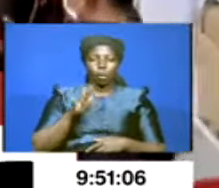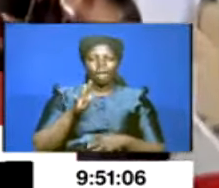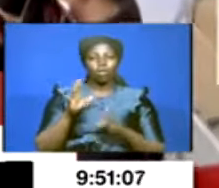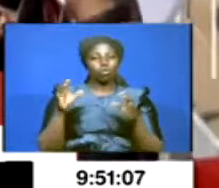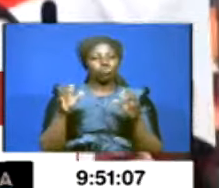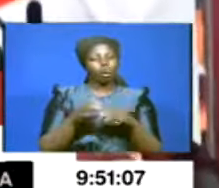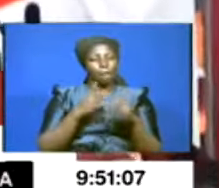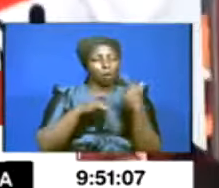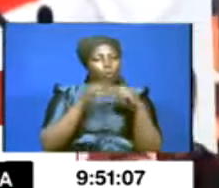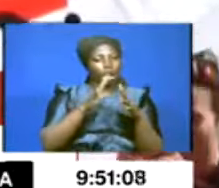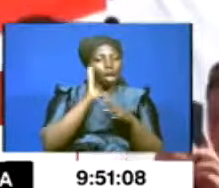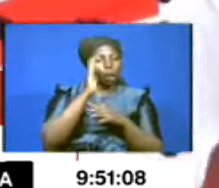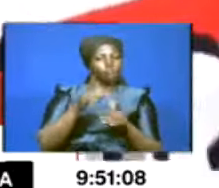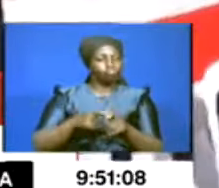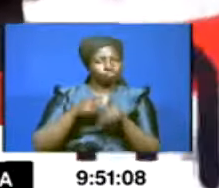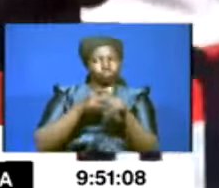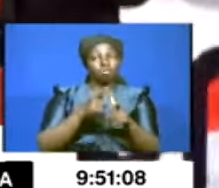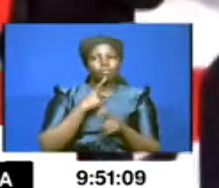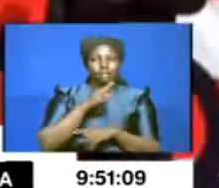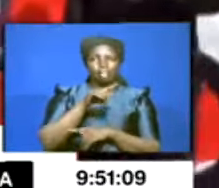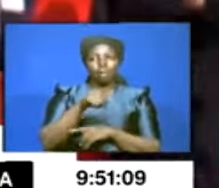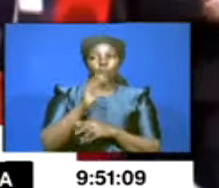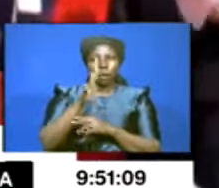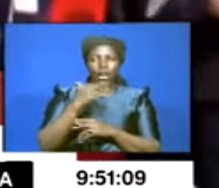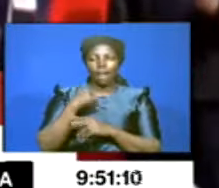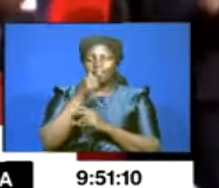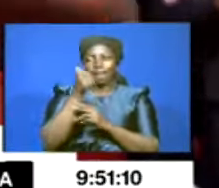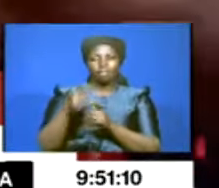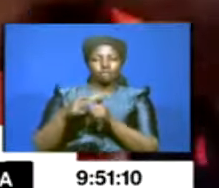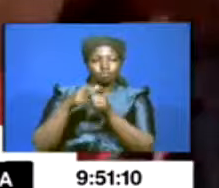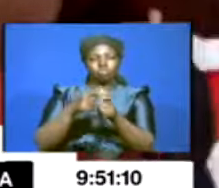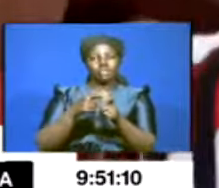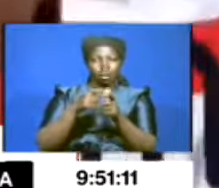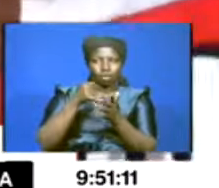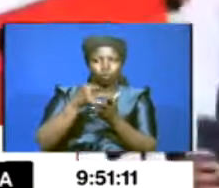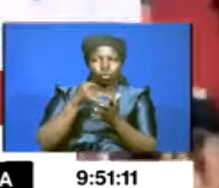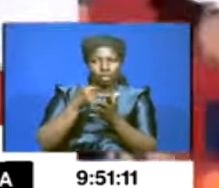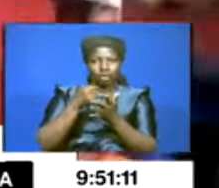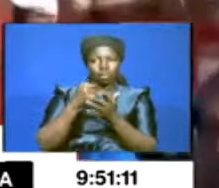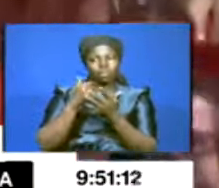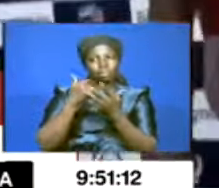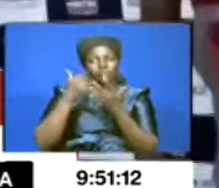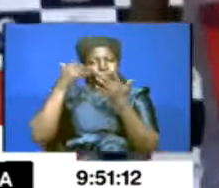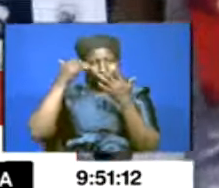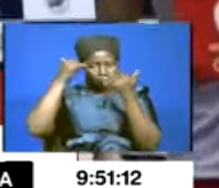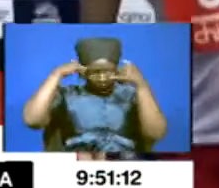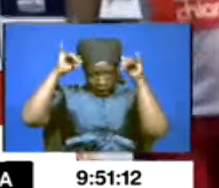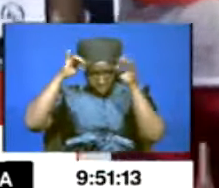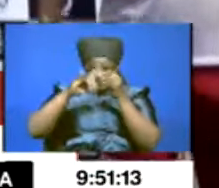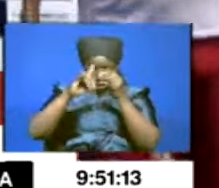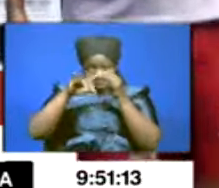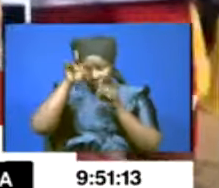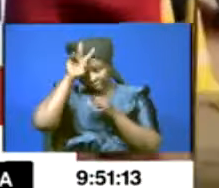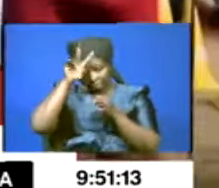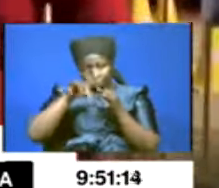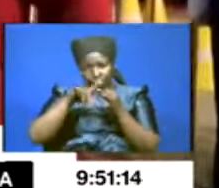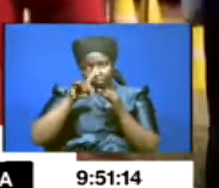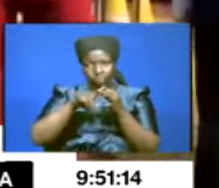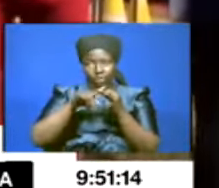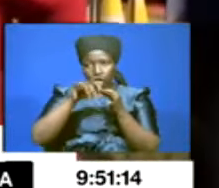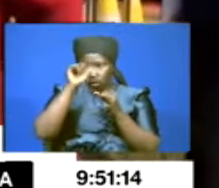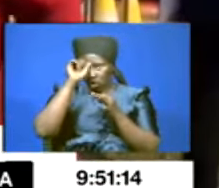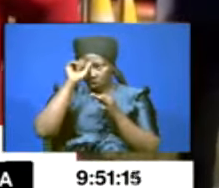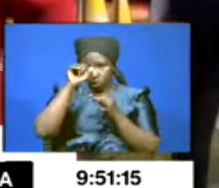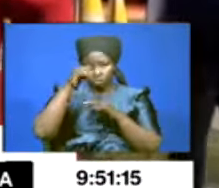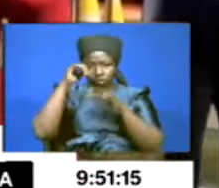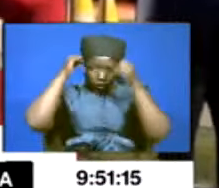100,000 shillings. There will be other tokens which include heifers, sheep and goat. Sports Cabinet Secretary Ababu Namwamba is expected to grace